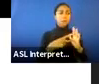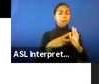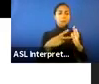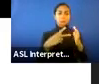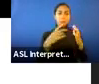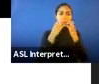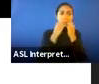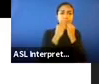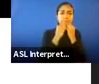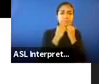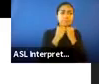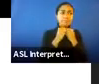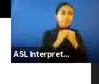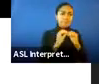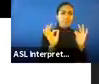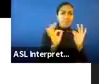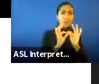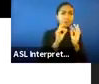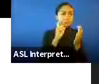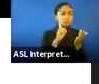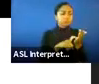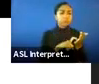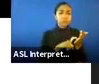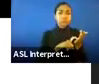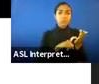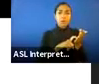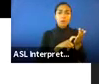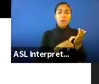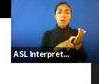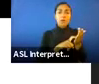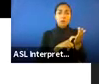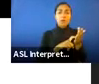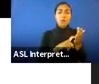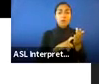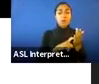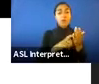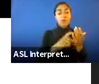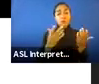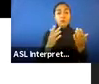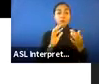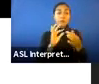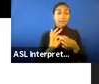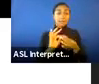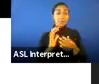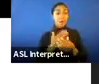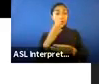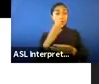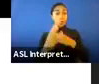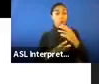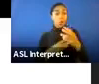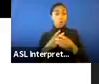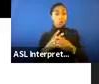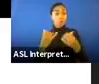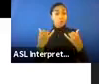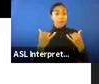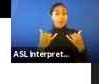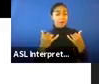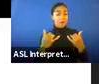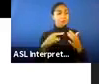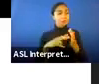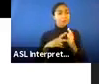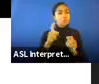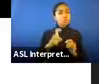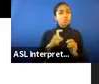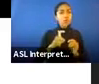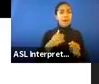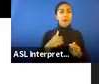value, or at a minimum, in the context of the world that we're in now, rights-bearing entities.